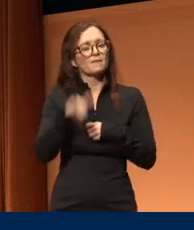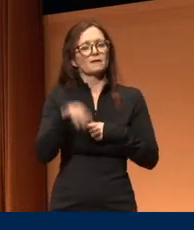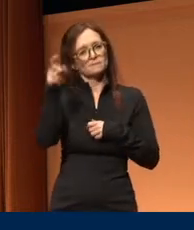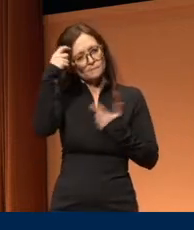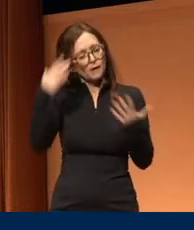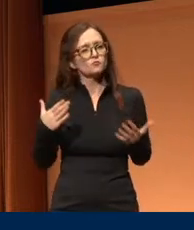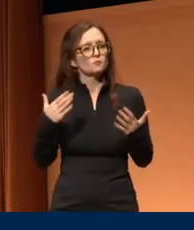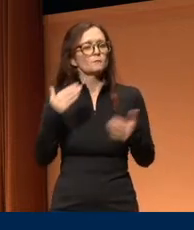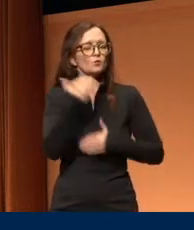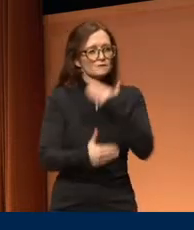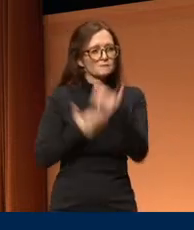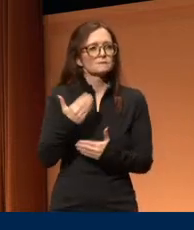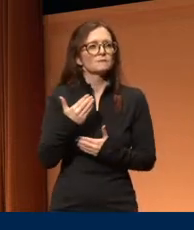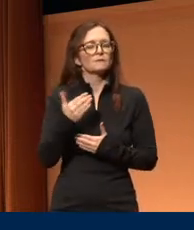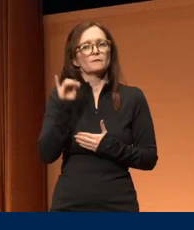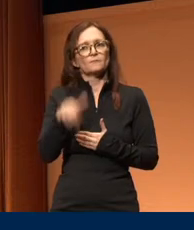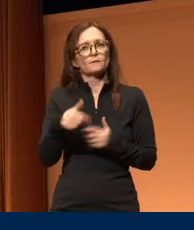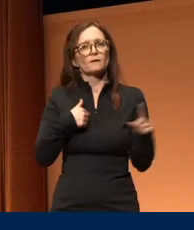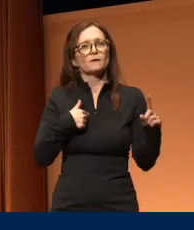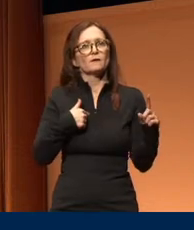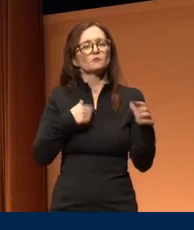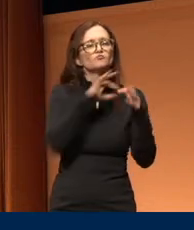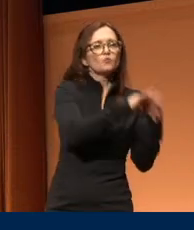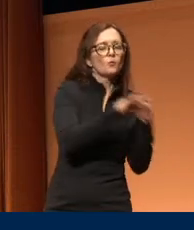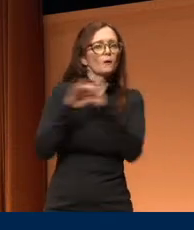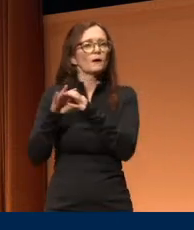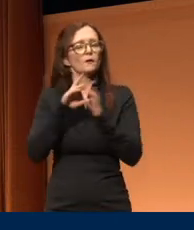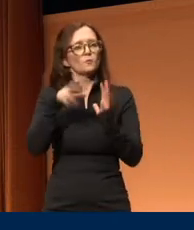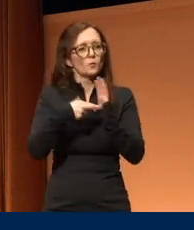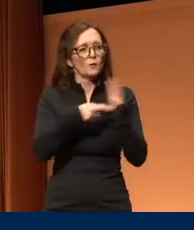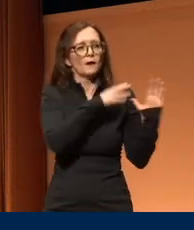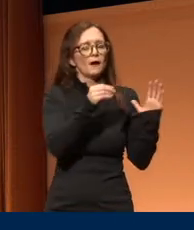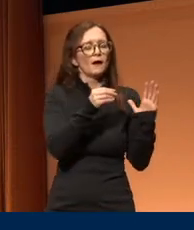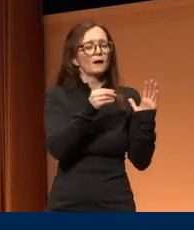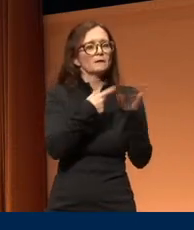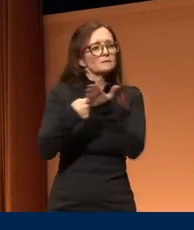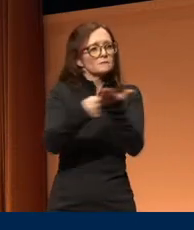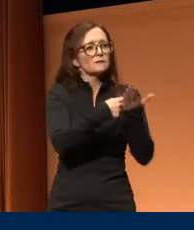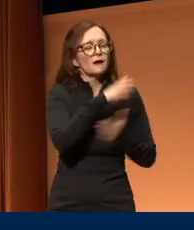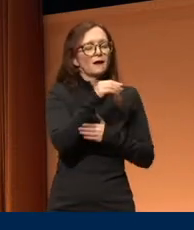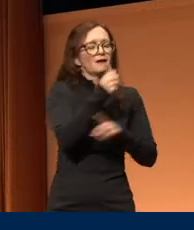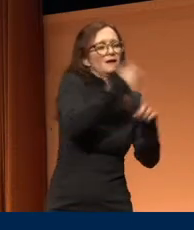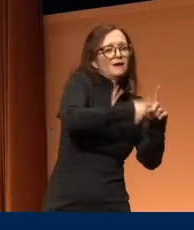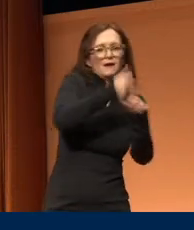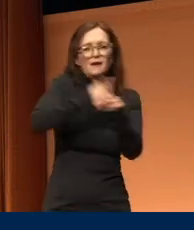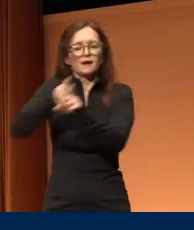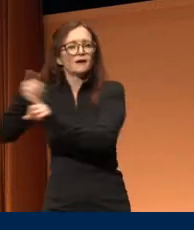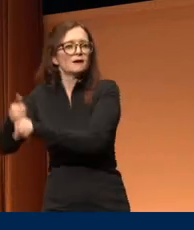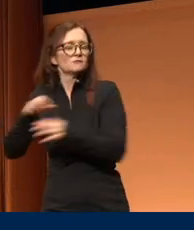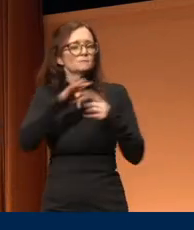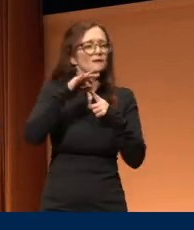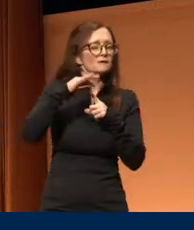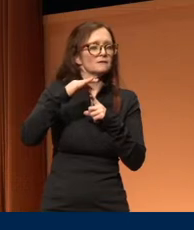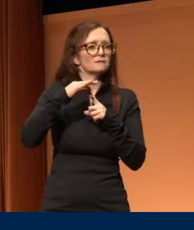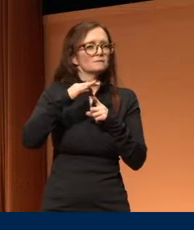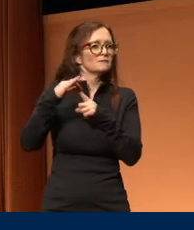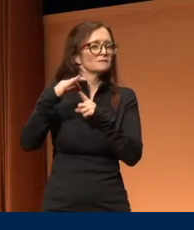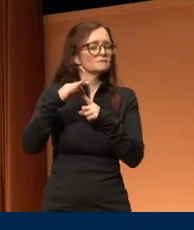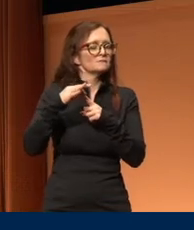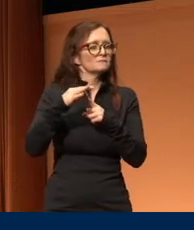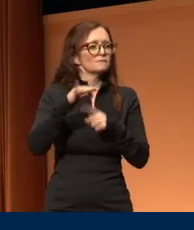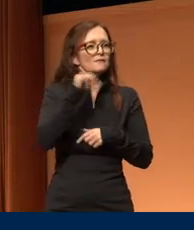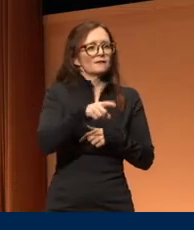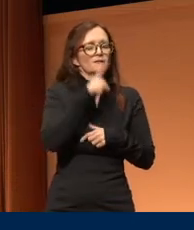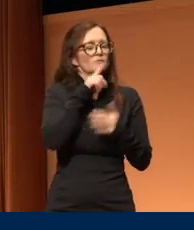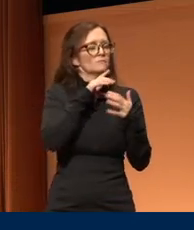procedures, such as majority rule and deliberation, as having their own distinctive epistemic properties for tracking the